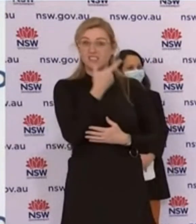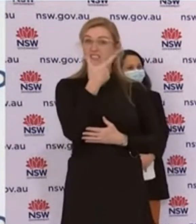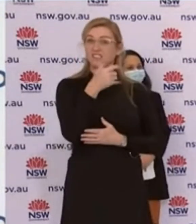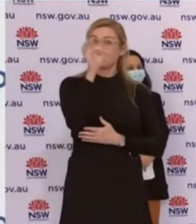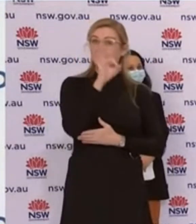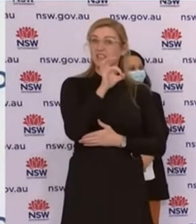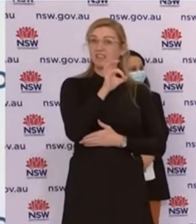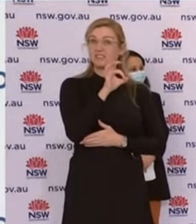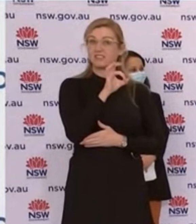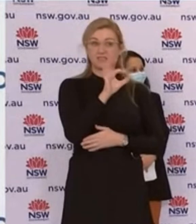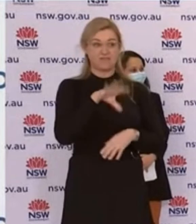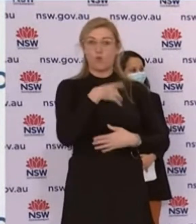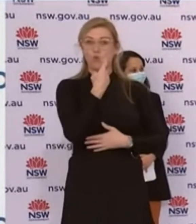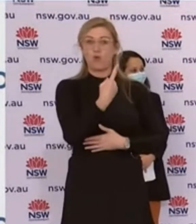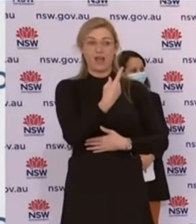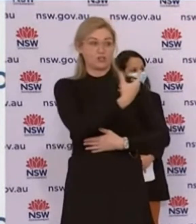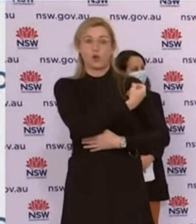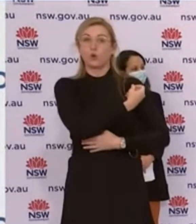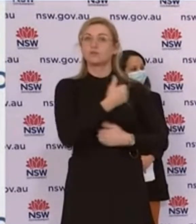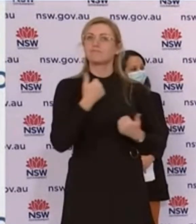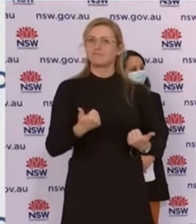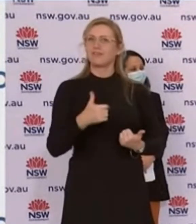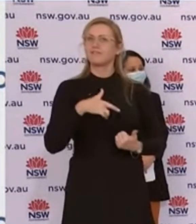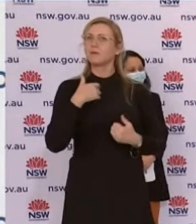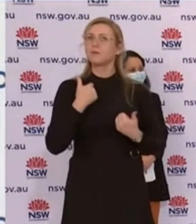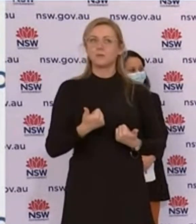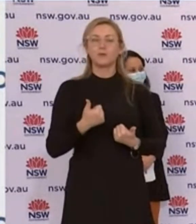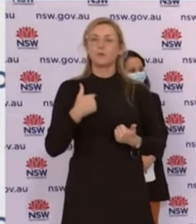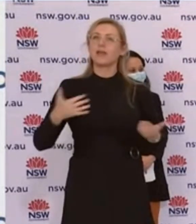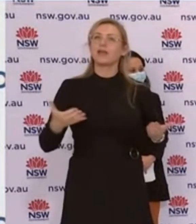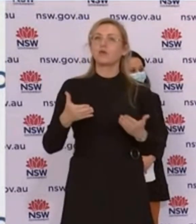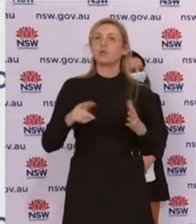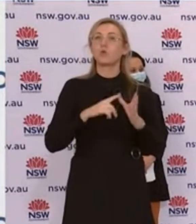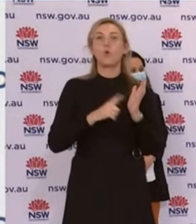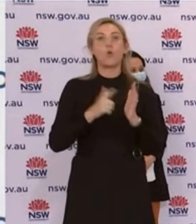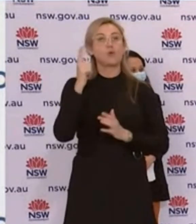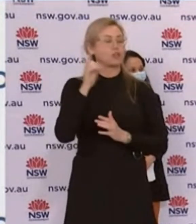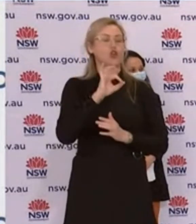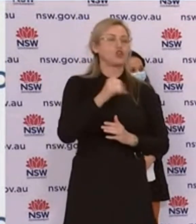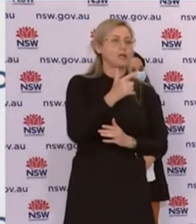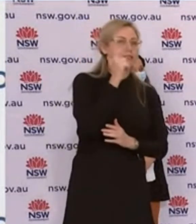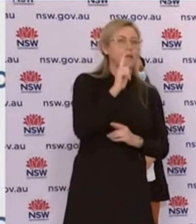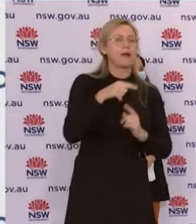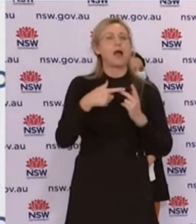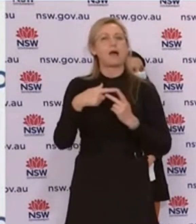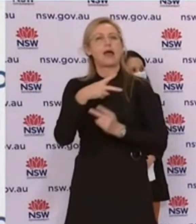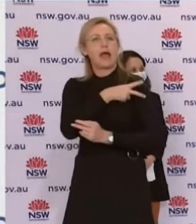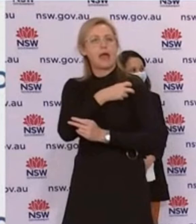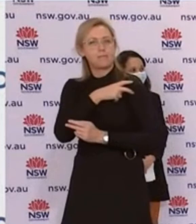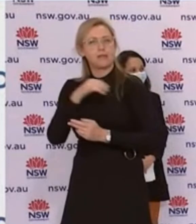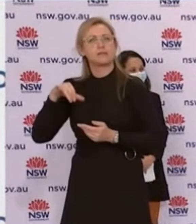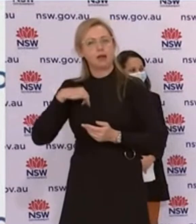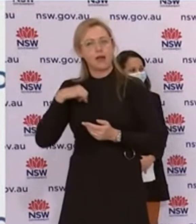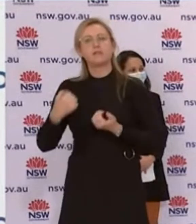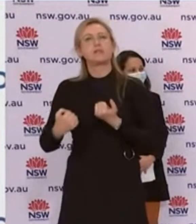least one dose. So that's really, really encouraging, and I encourage all teachers, all staff, not just teachers, but obviously admin staff and